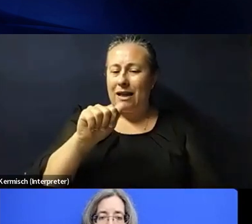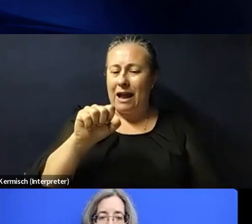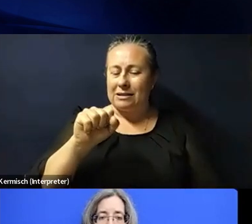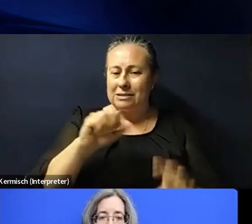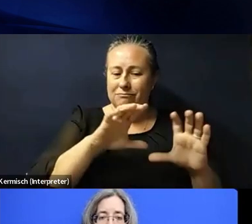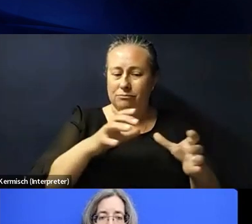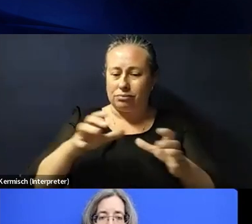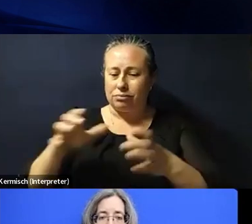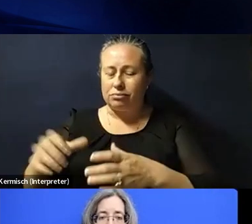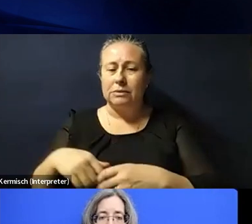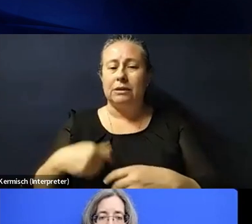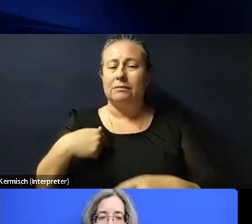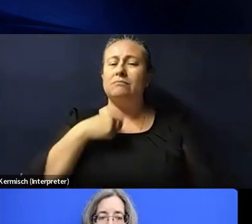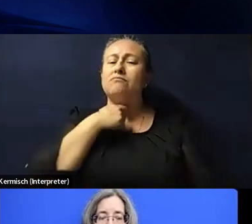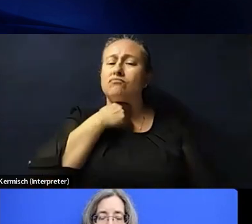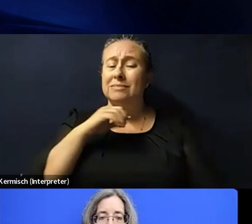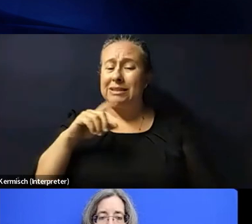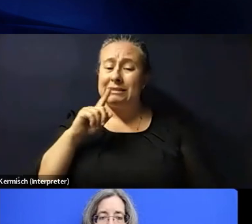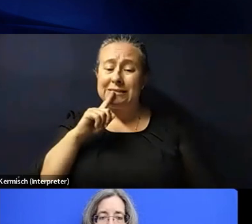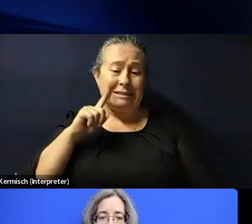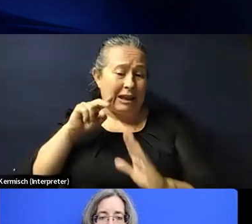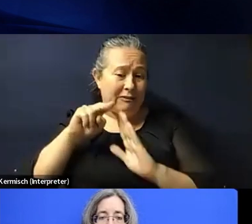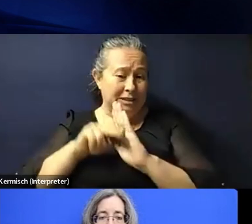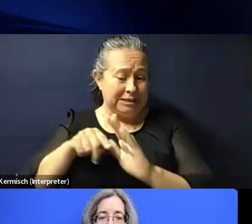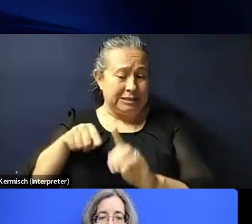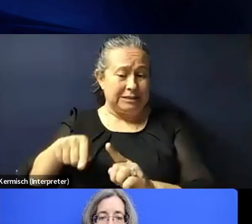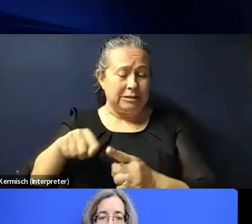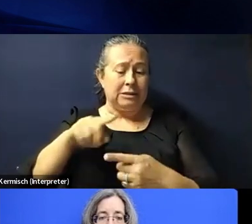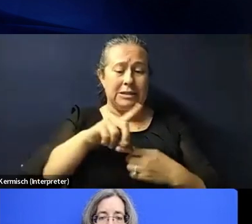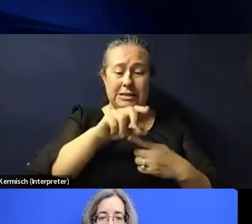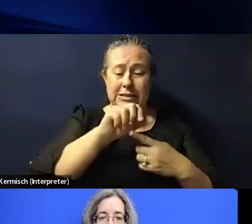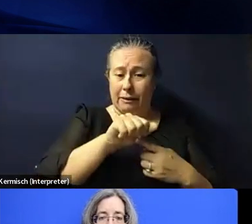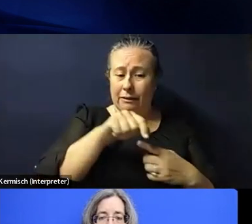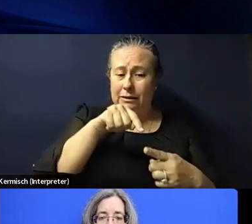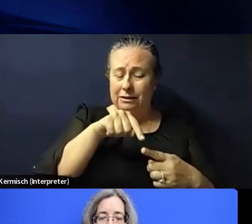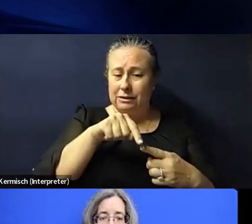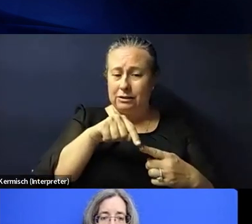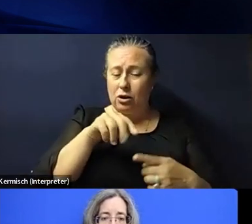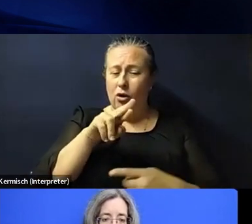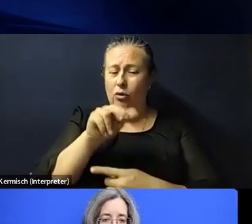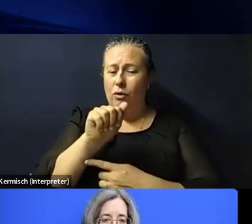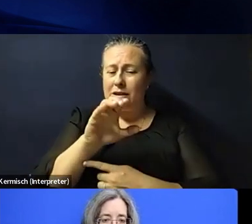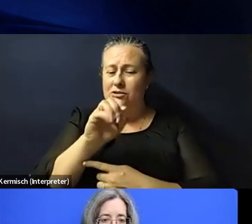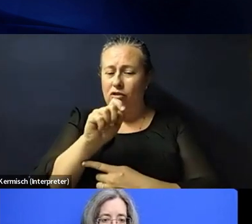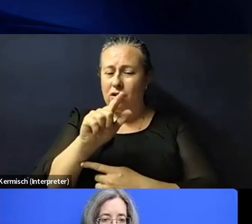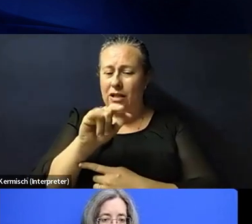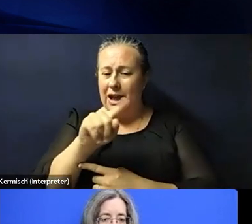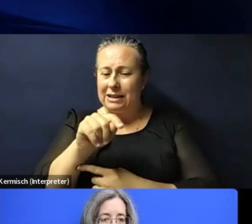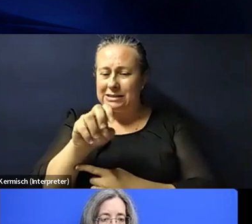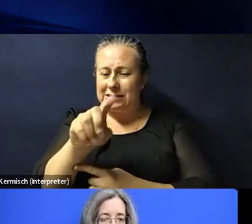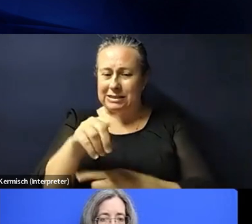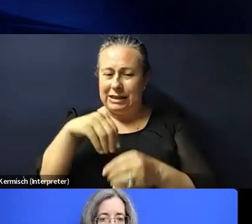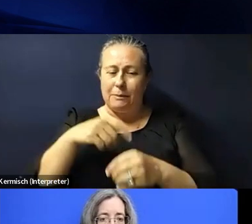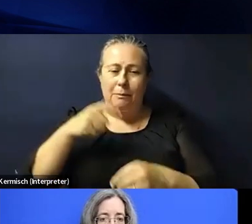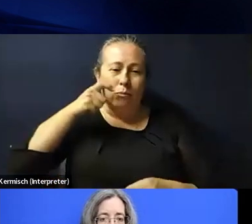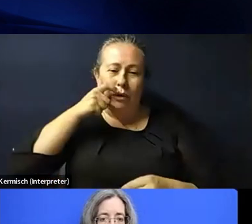thinking, was deafness and disability in this context racialized in any way in Britain?